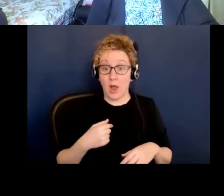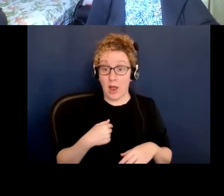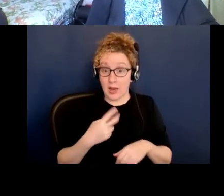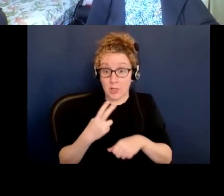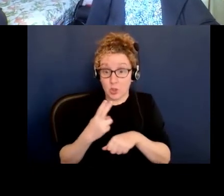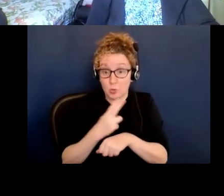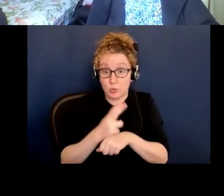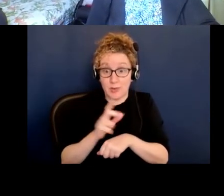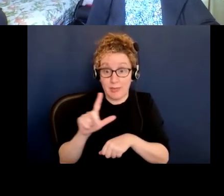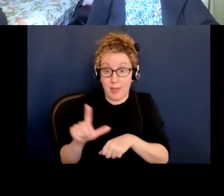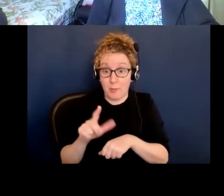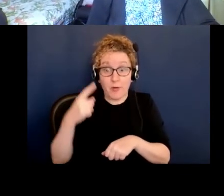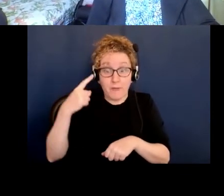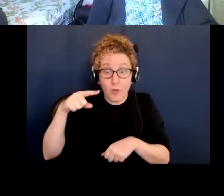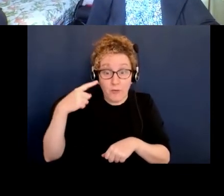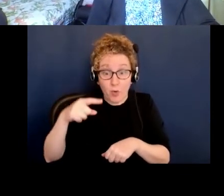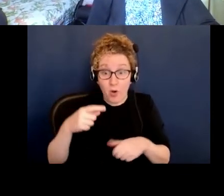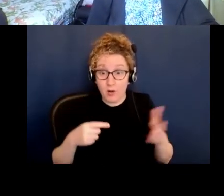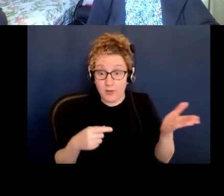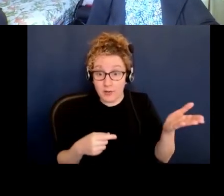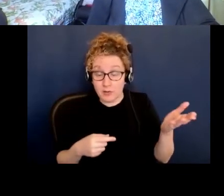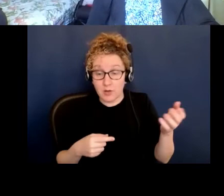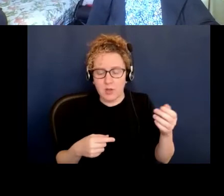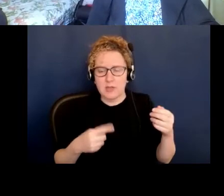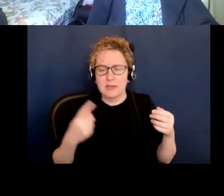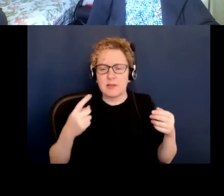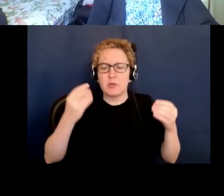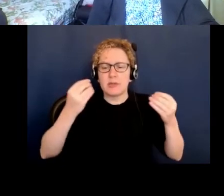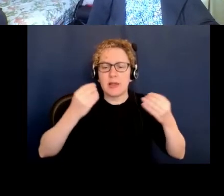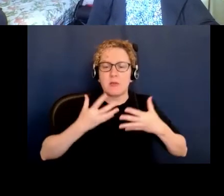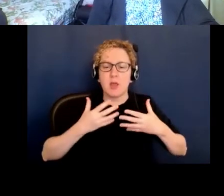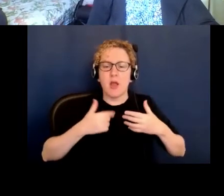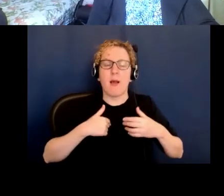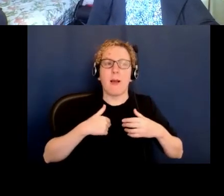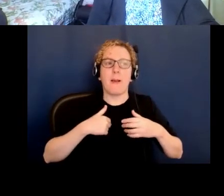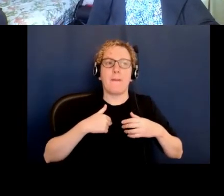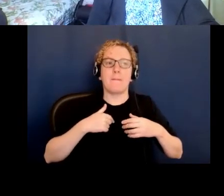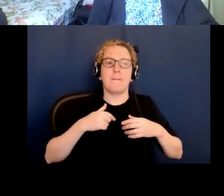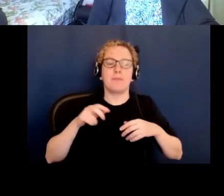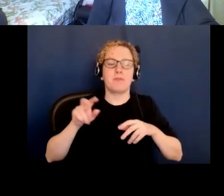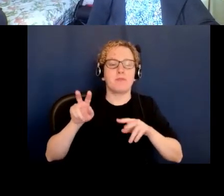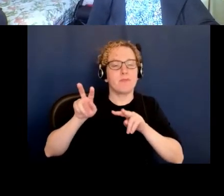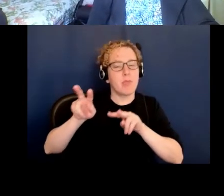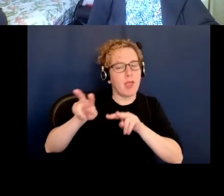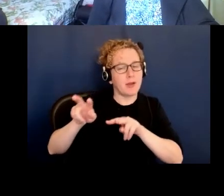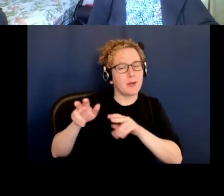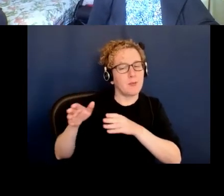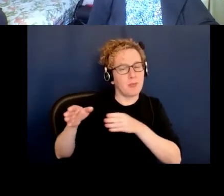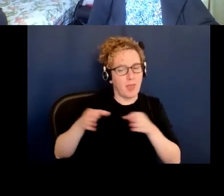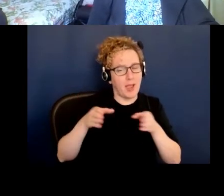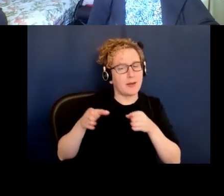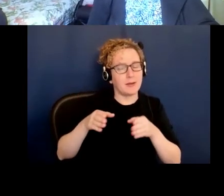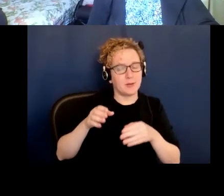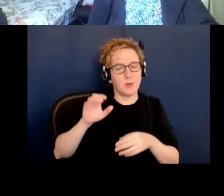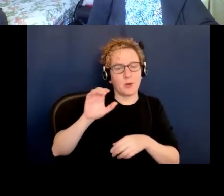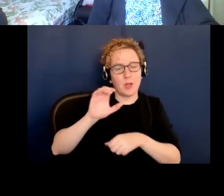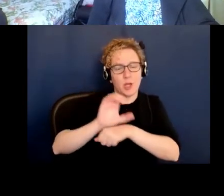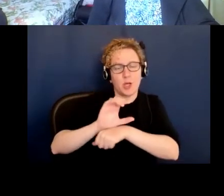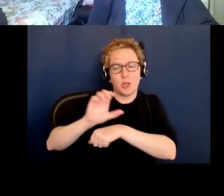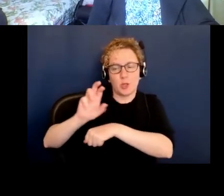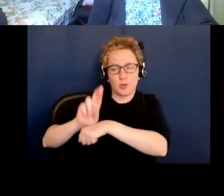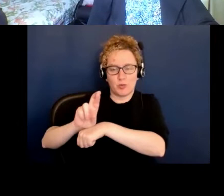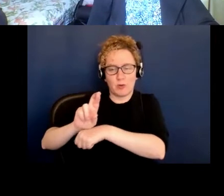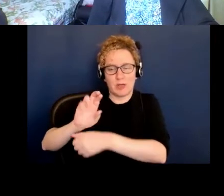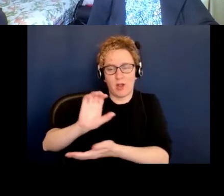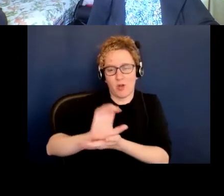find out if, if somebody says, I'm planning to go to Costa Rica, for example, to